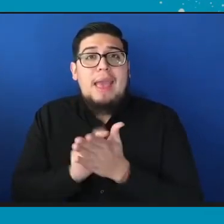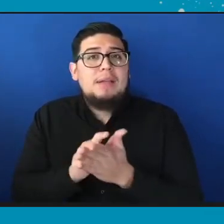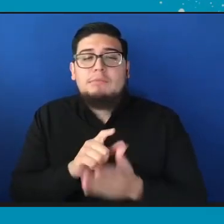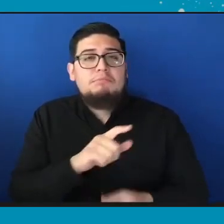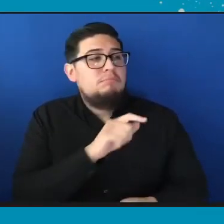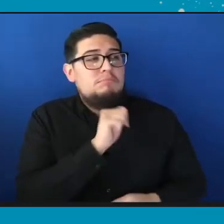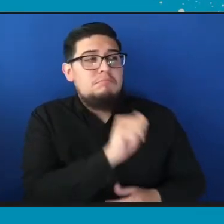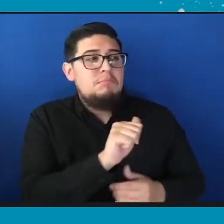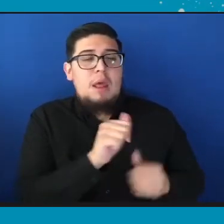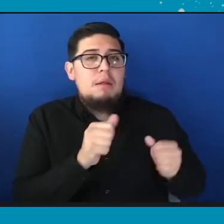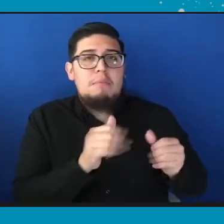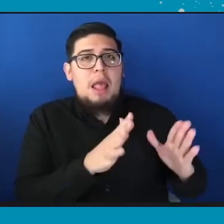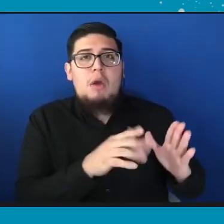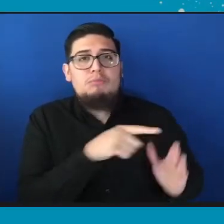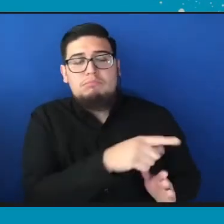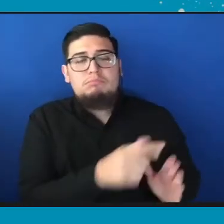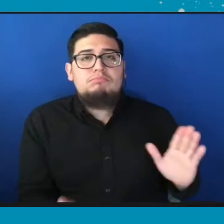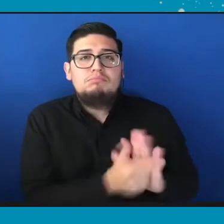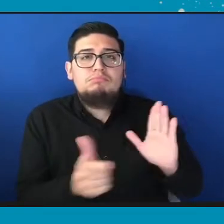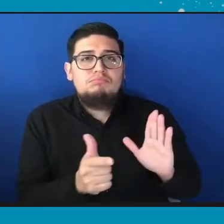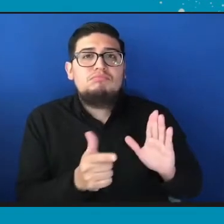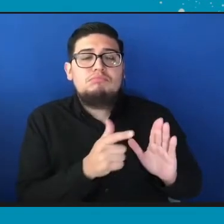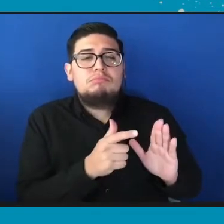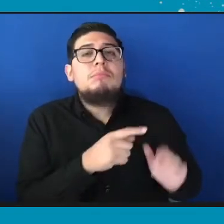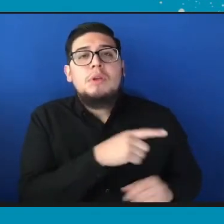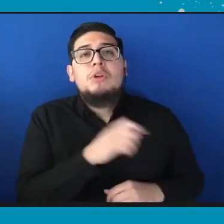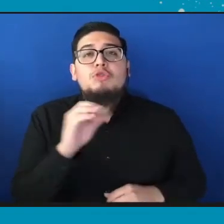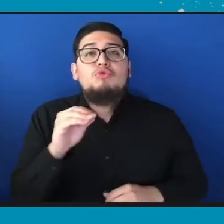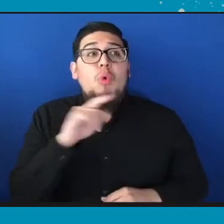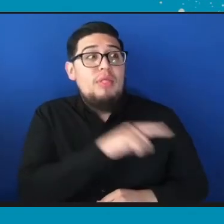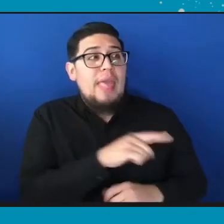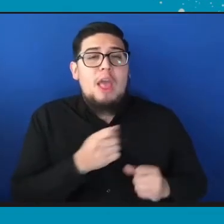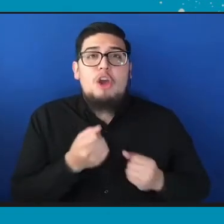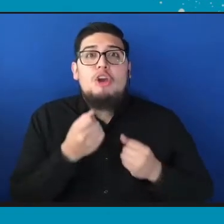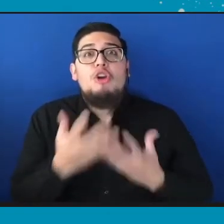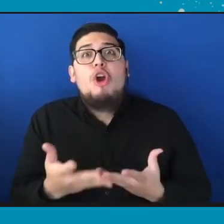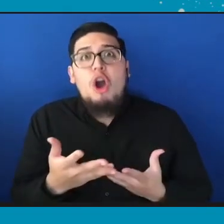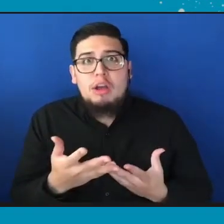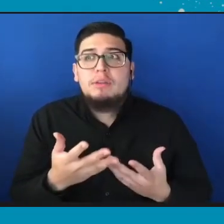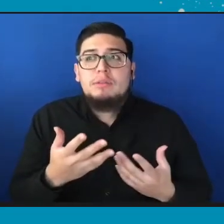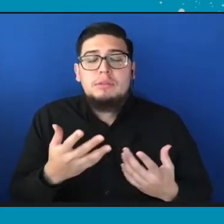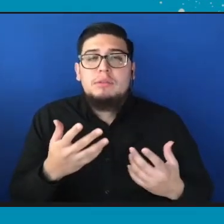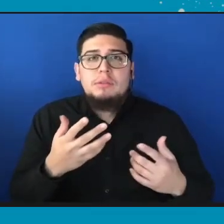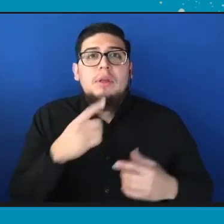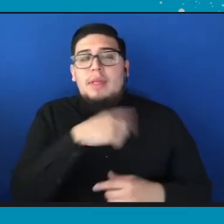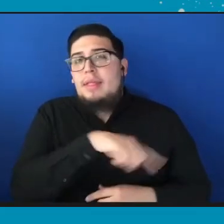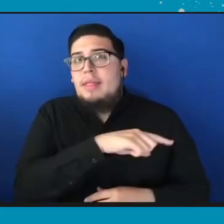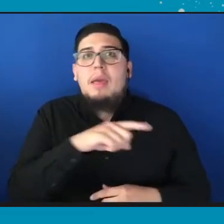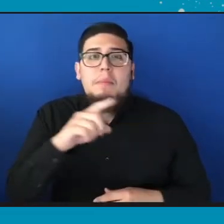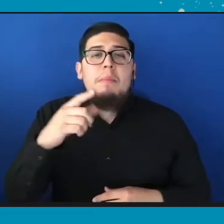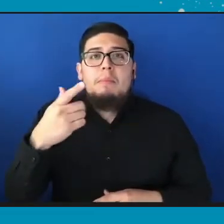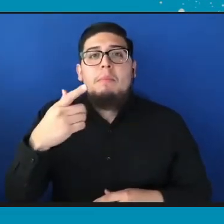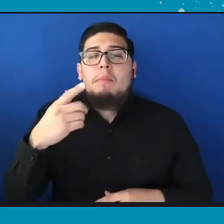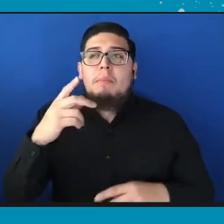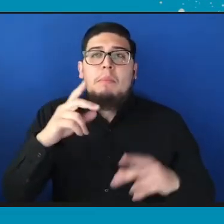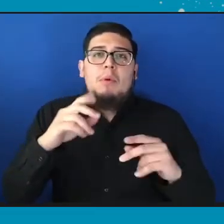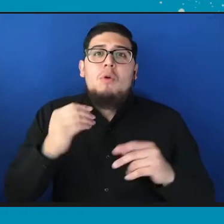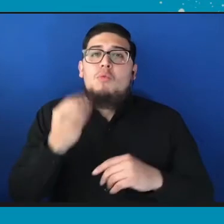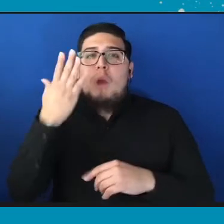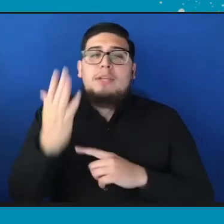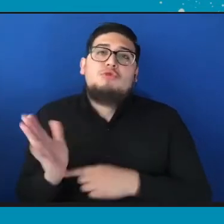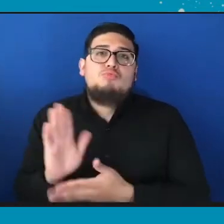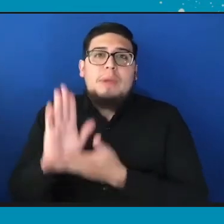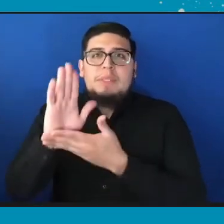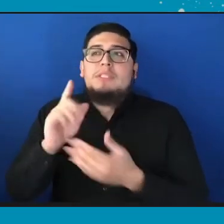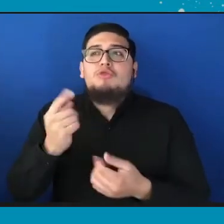a floodgate of efforts to disenfranchise. Within hours, I believe Texas passed a voter